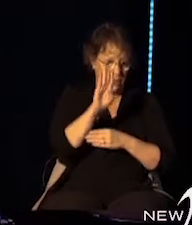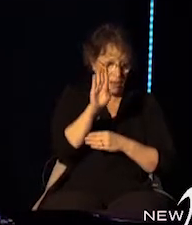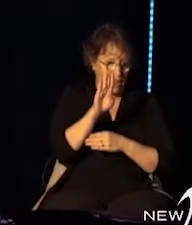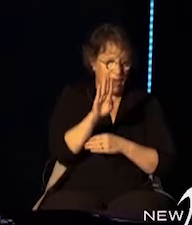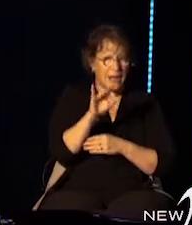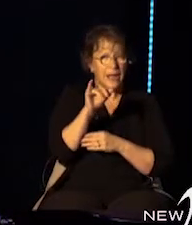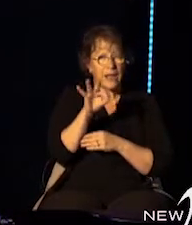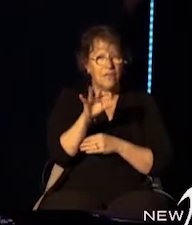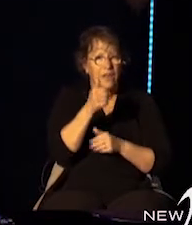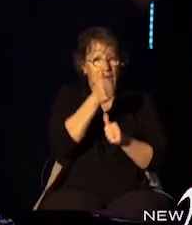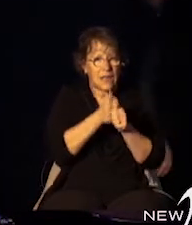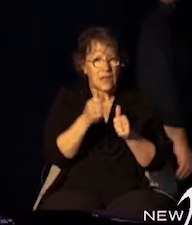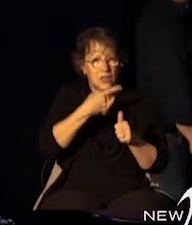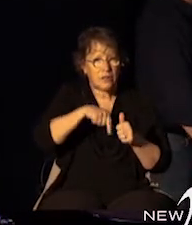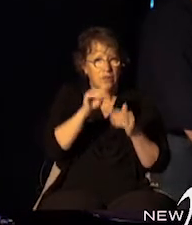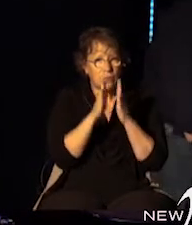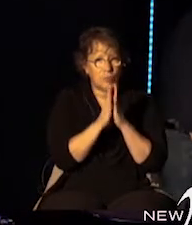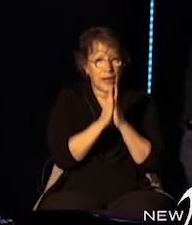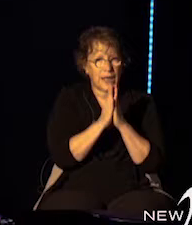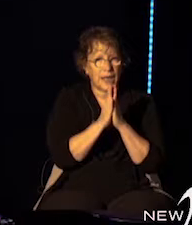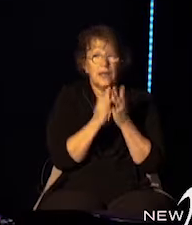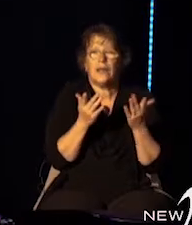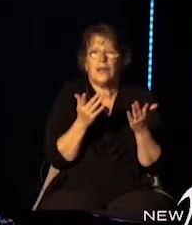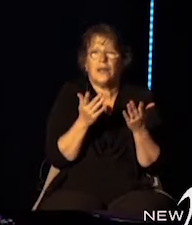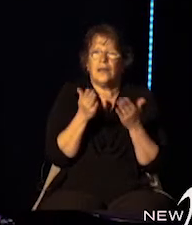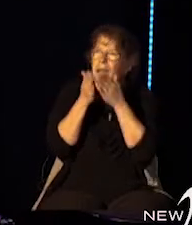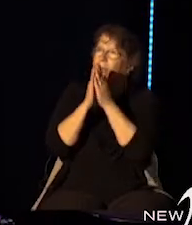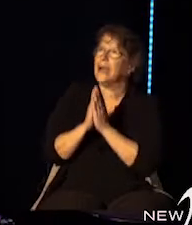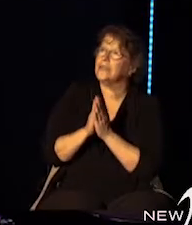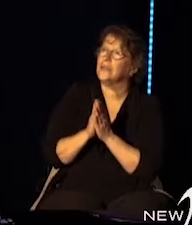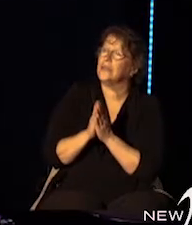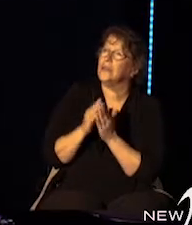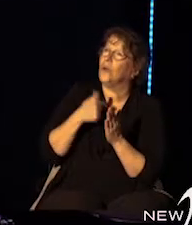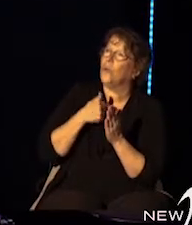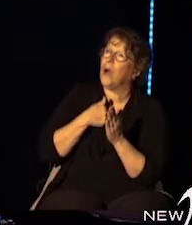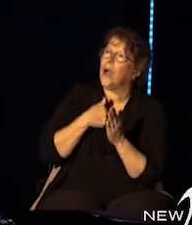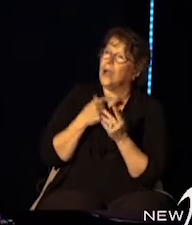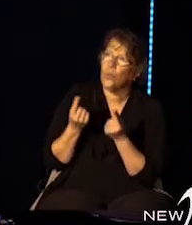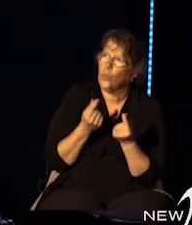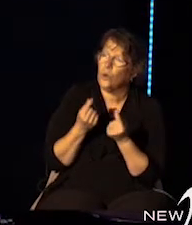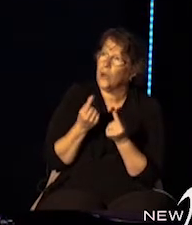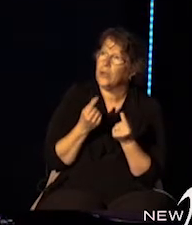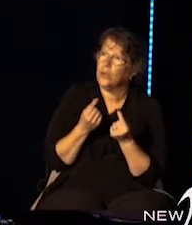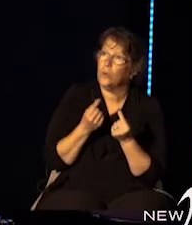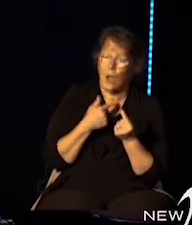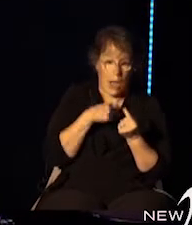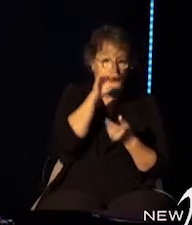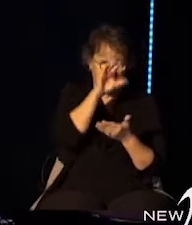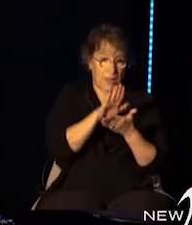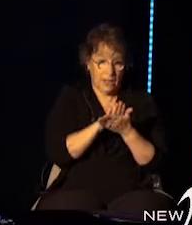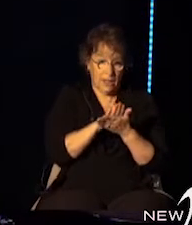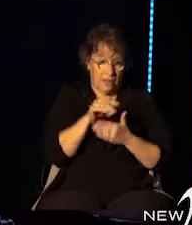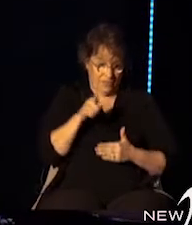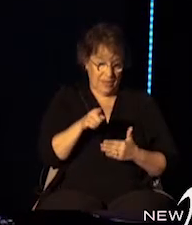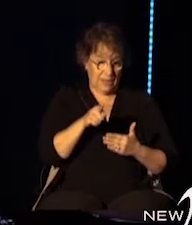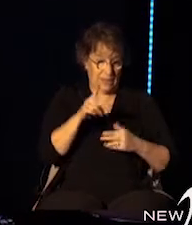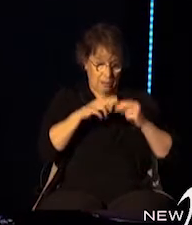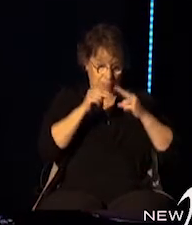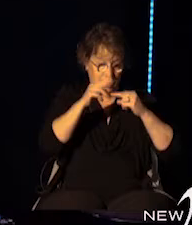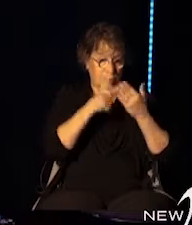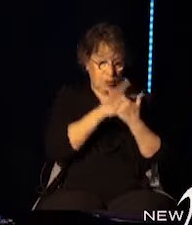what does this look like for us? Then this whole project is going to be fully funded. Now, earlier in the